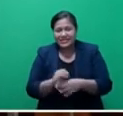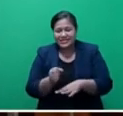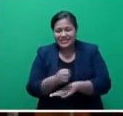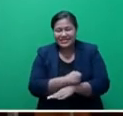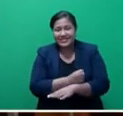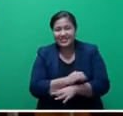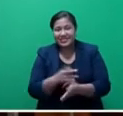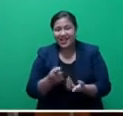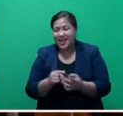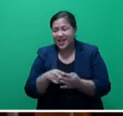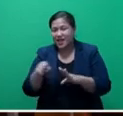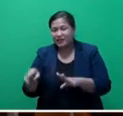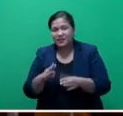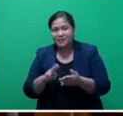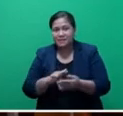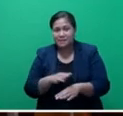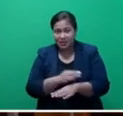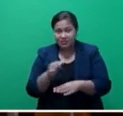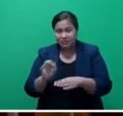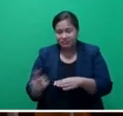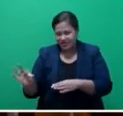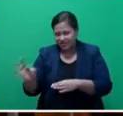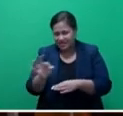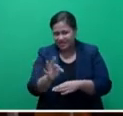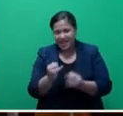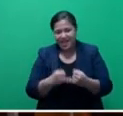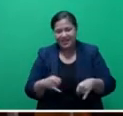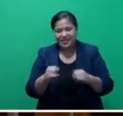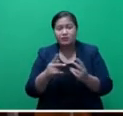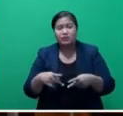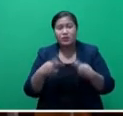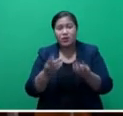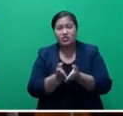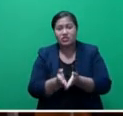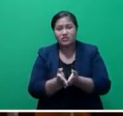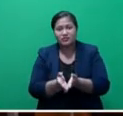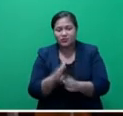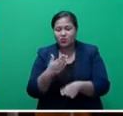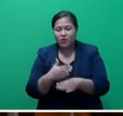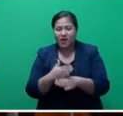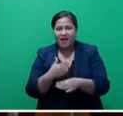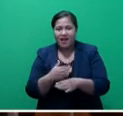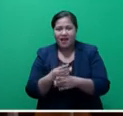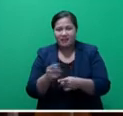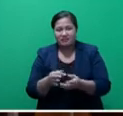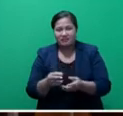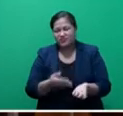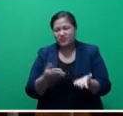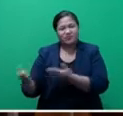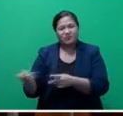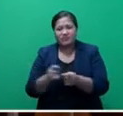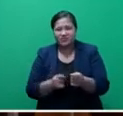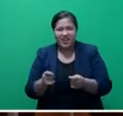islands which would otherwise be unserviced, and to promote private shipping operators and internal traders for movement of goods and cargo, encourage